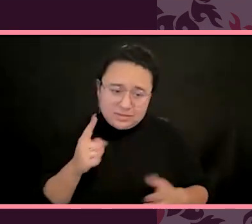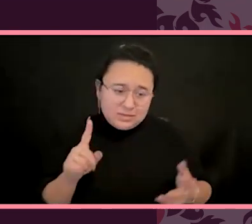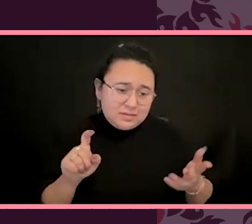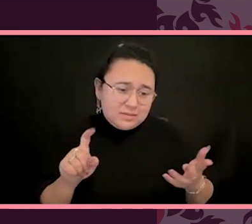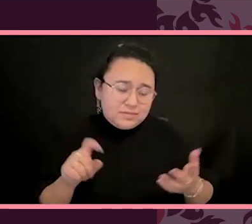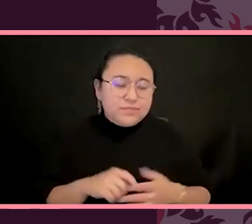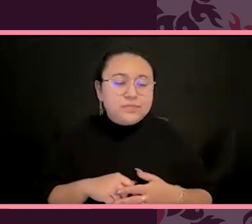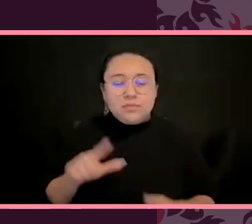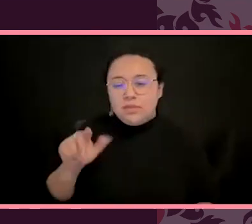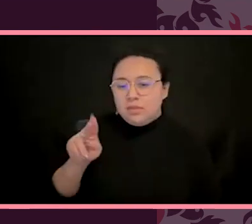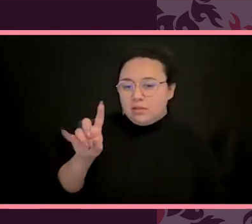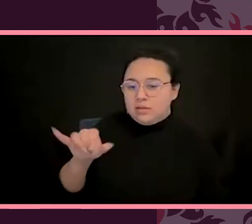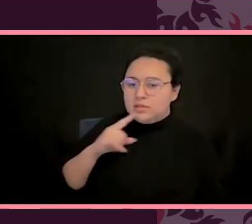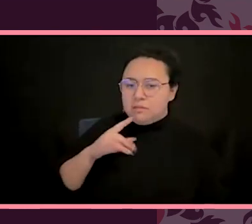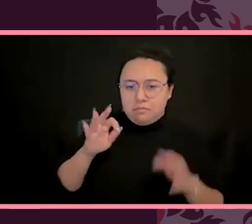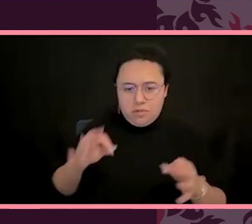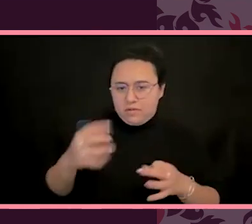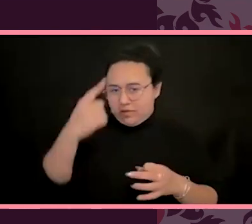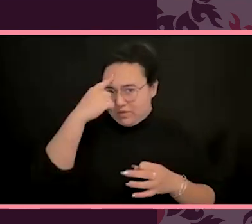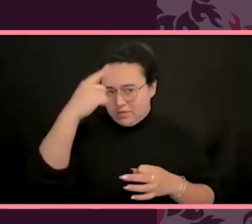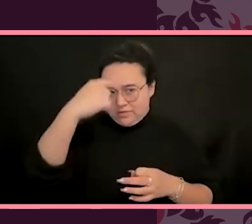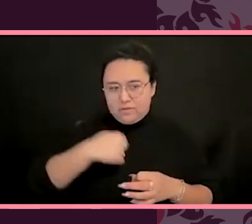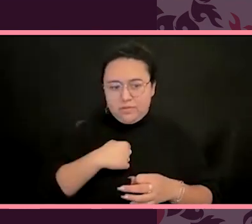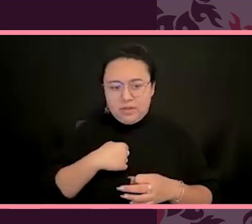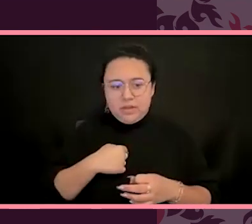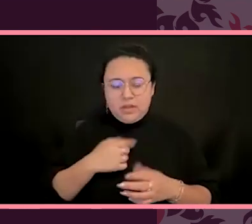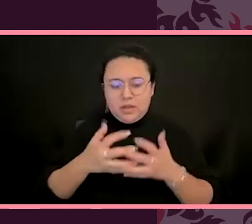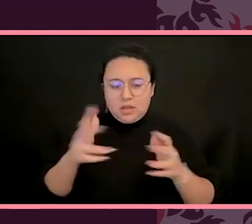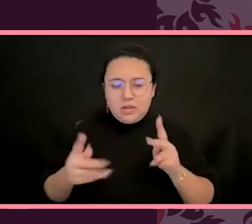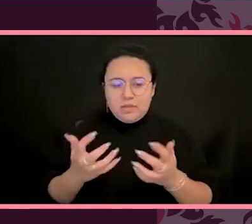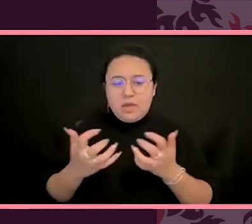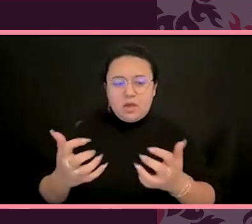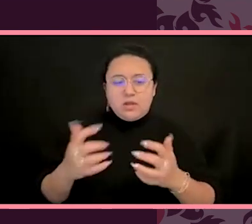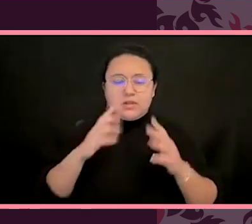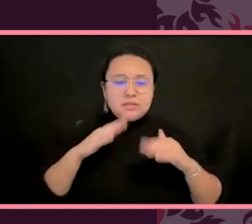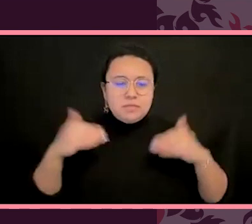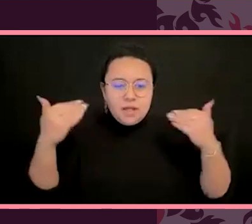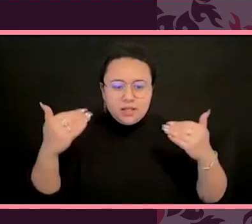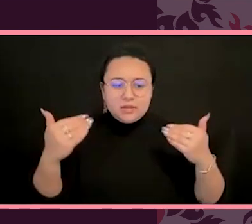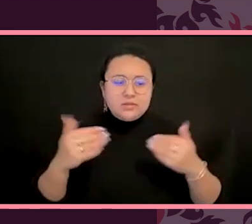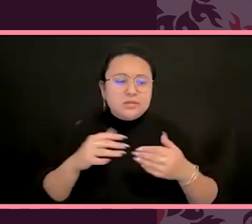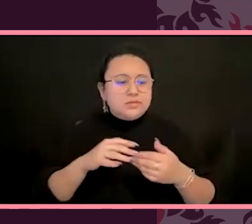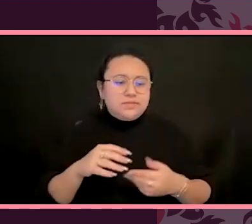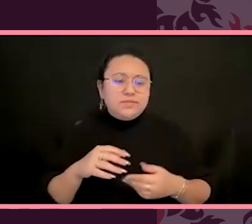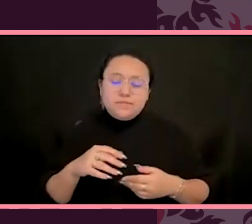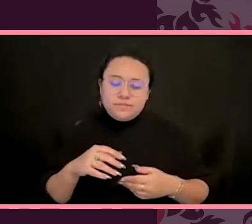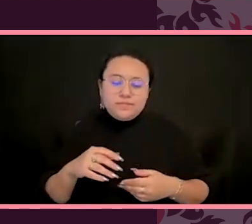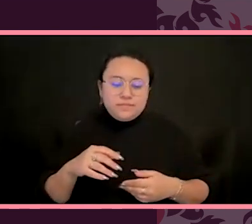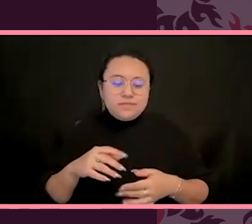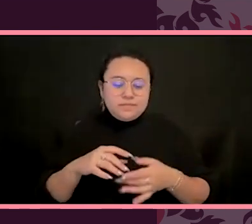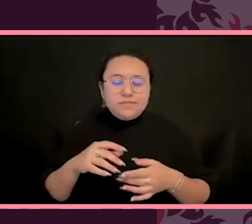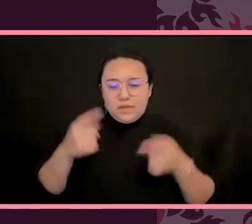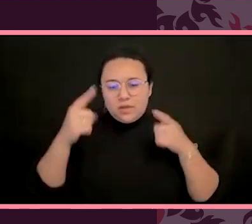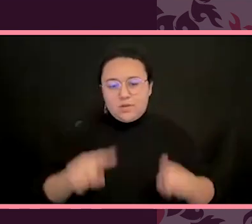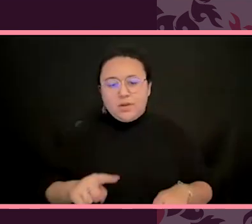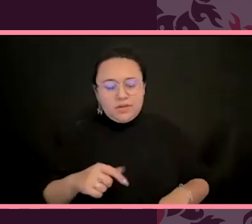This is Lindsey. That made perfect sense to me. And I see lots of people in the audience smiling. They're relating. Okay,